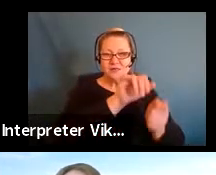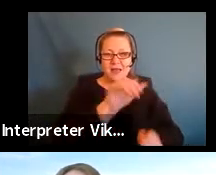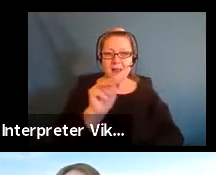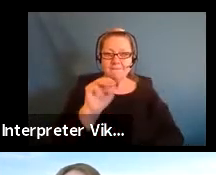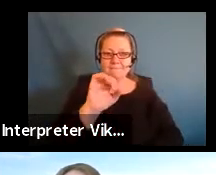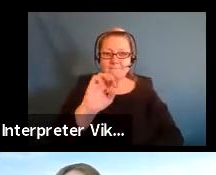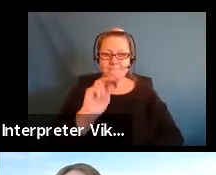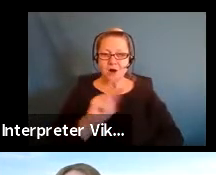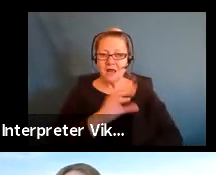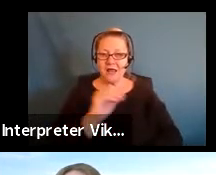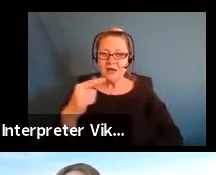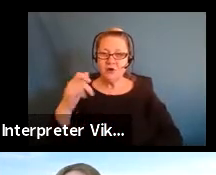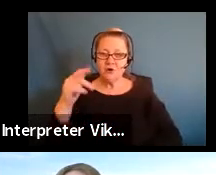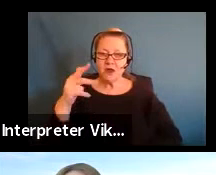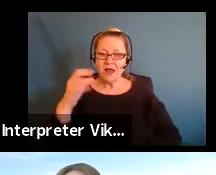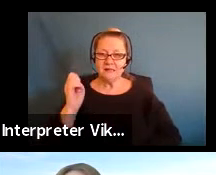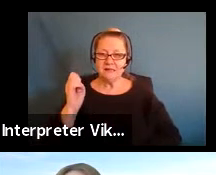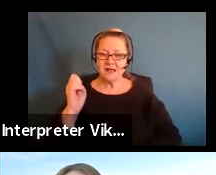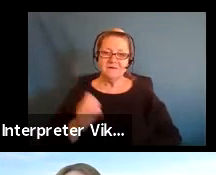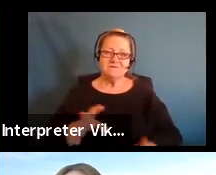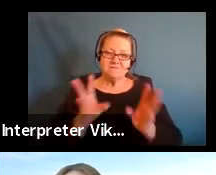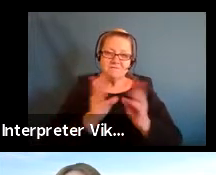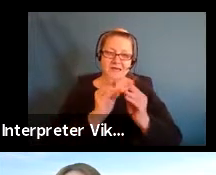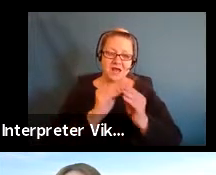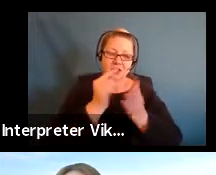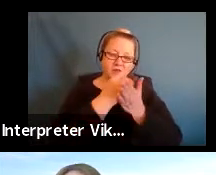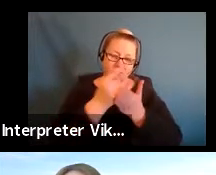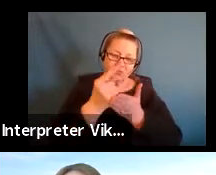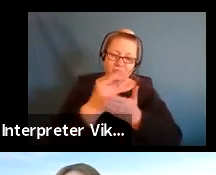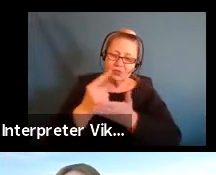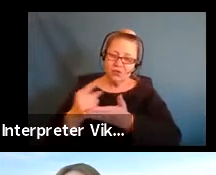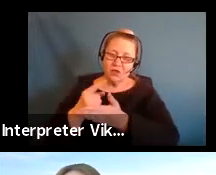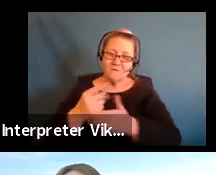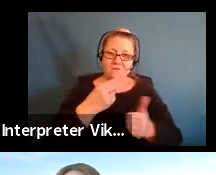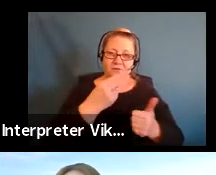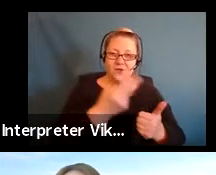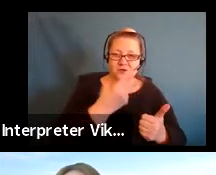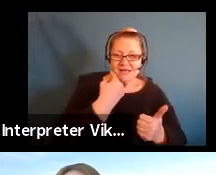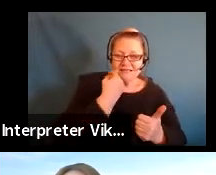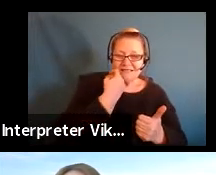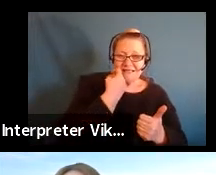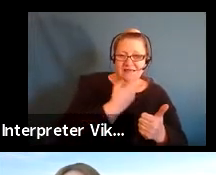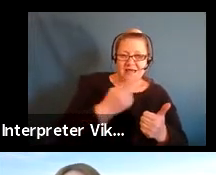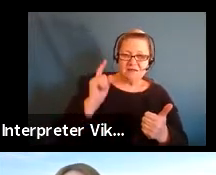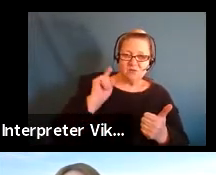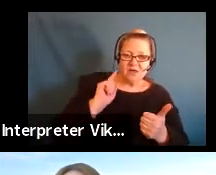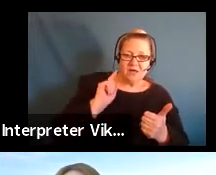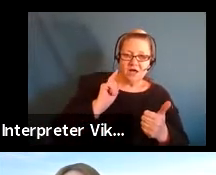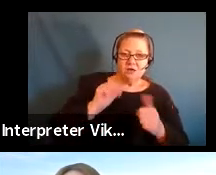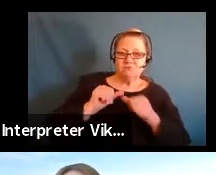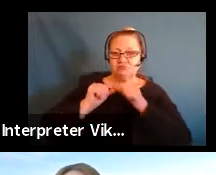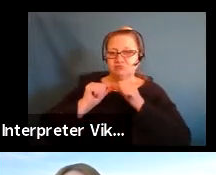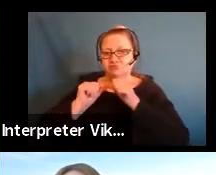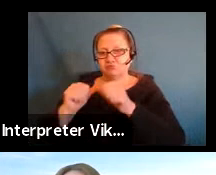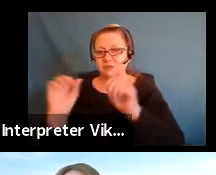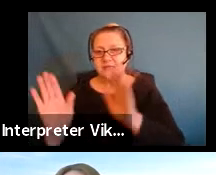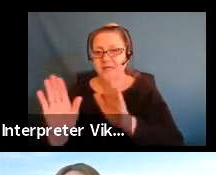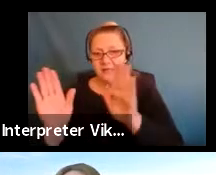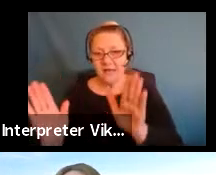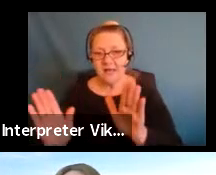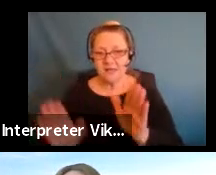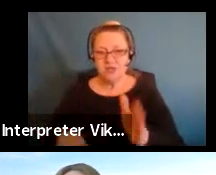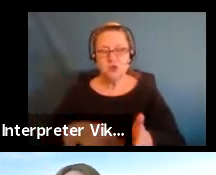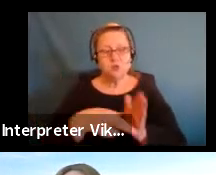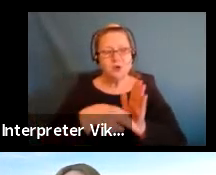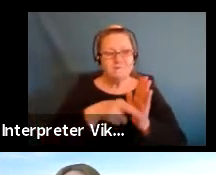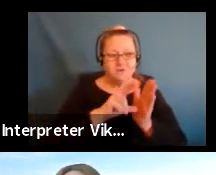have met together weekly. They met from Thursday night through Sunday to